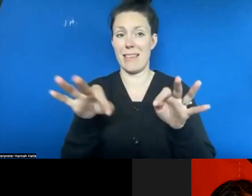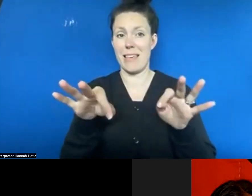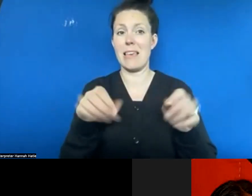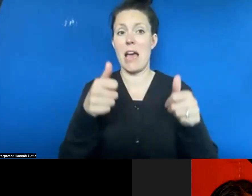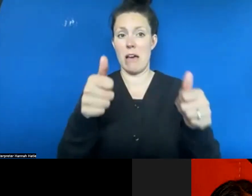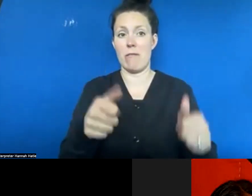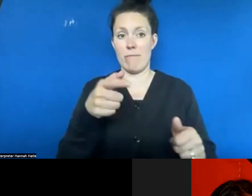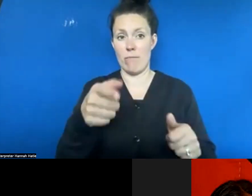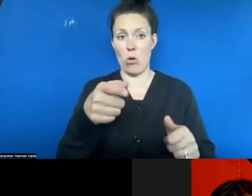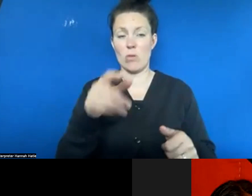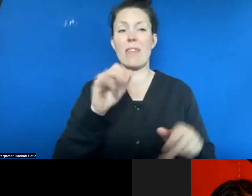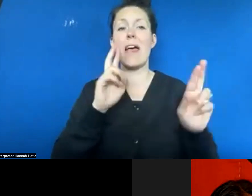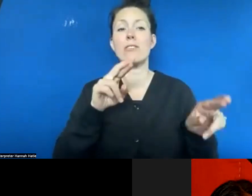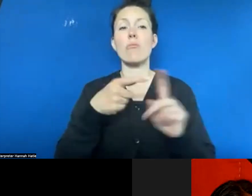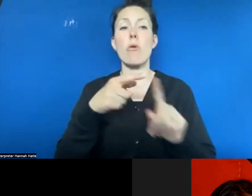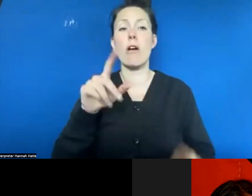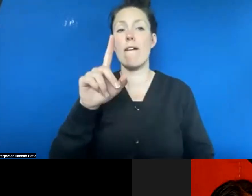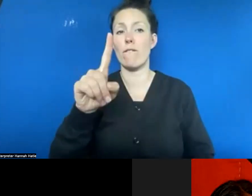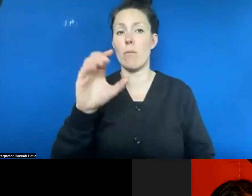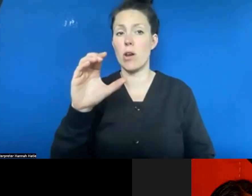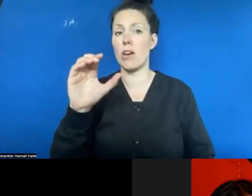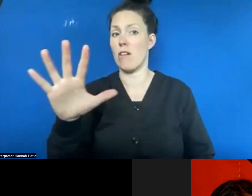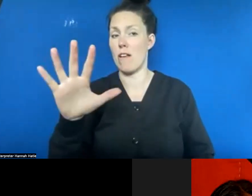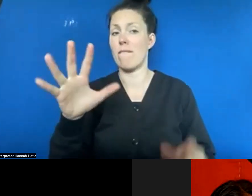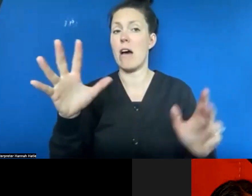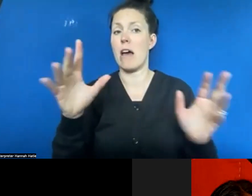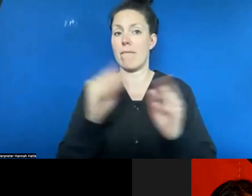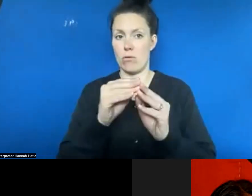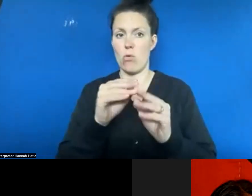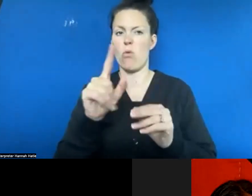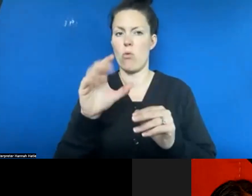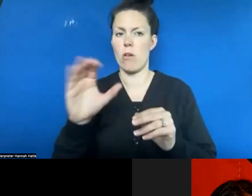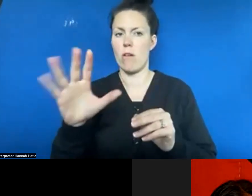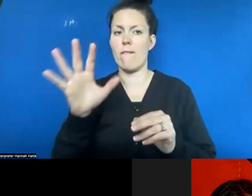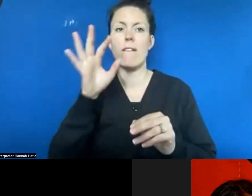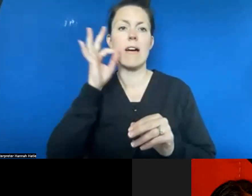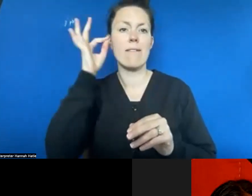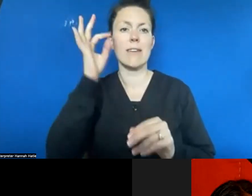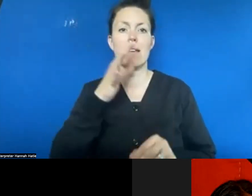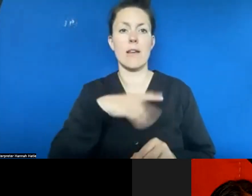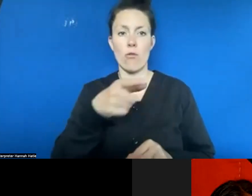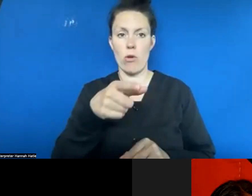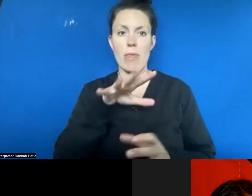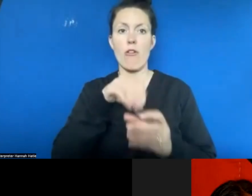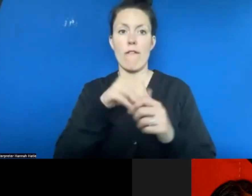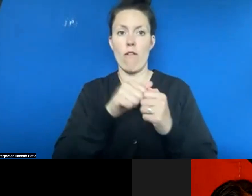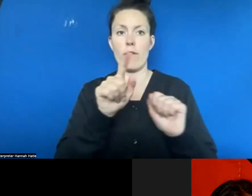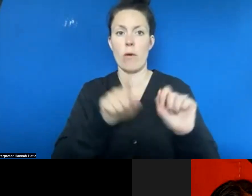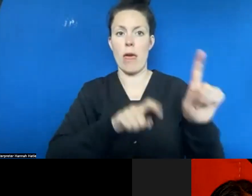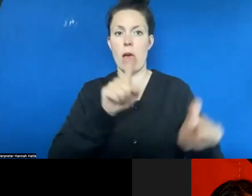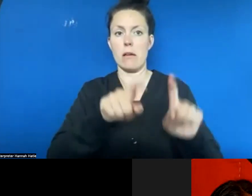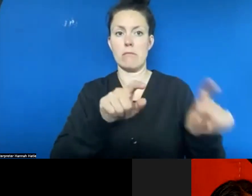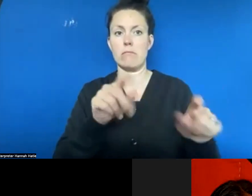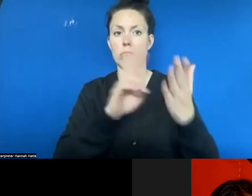with 105 Native women used in prostitution, and Rebecca referenced it at the beginning of the module there. So if you were